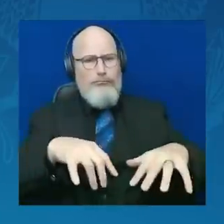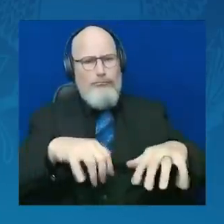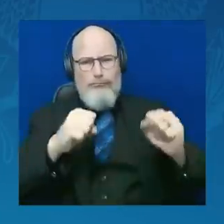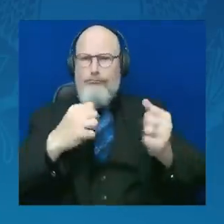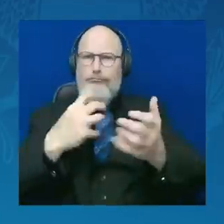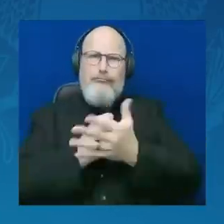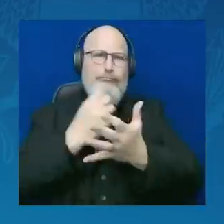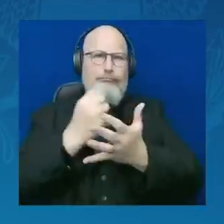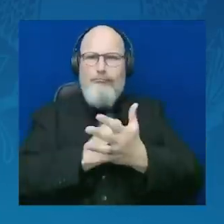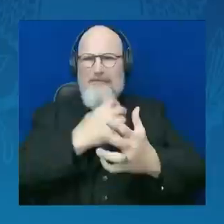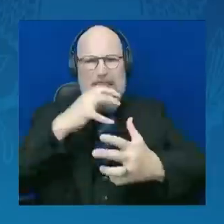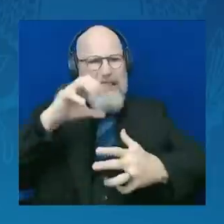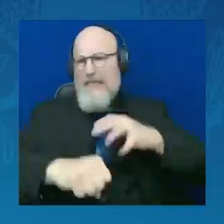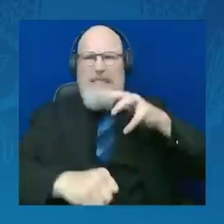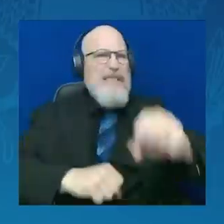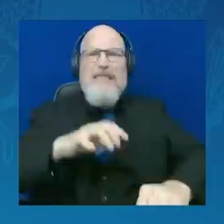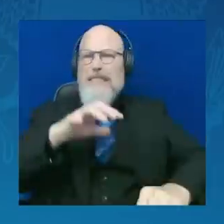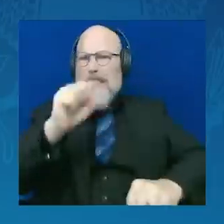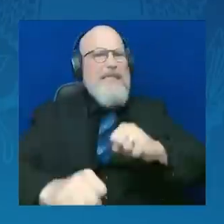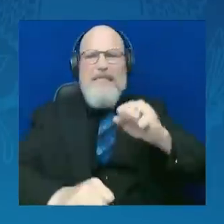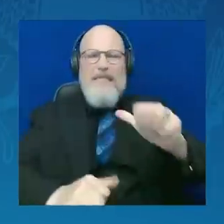doubt.